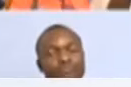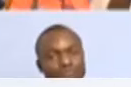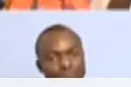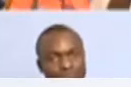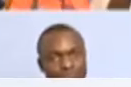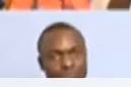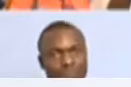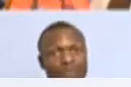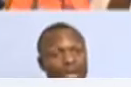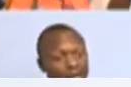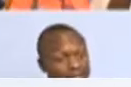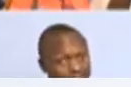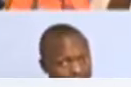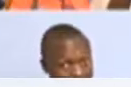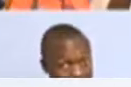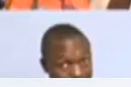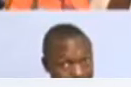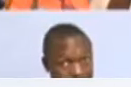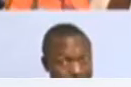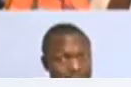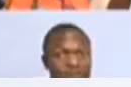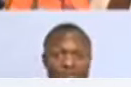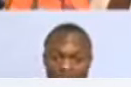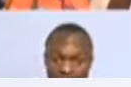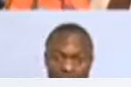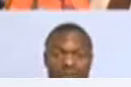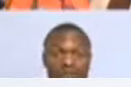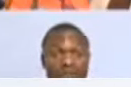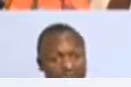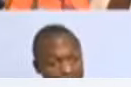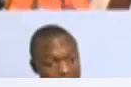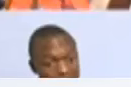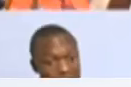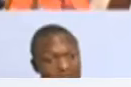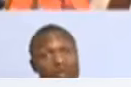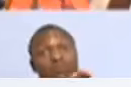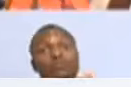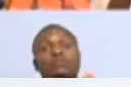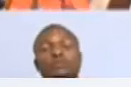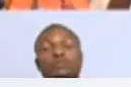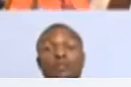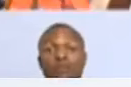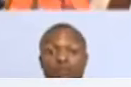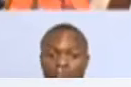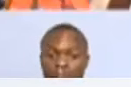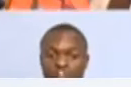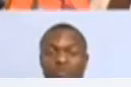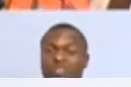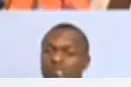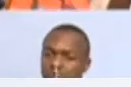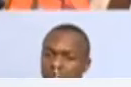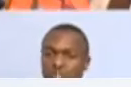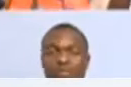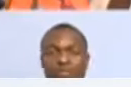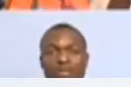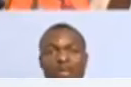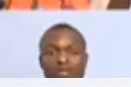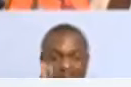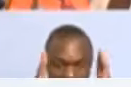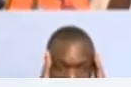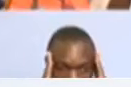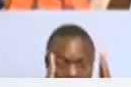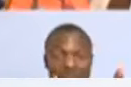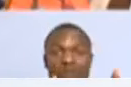As a country, therefore, we still need to reform our constitutional order to ensure that it's truly reflecting the aspirations